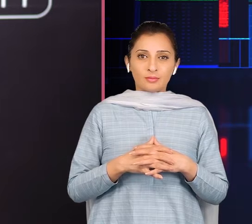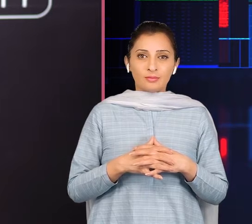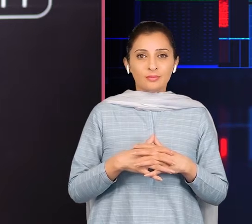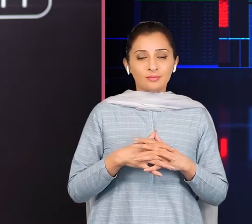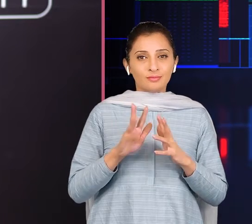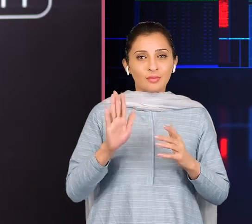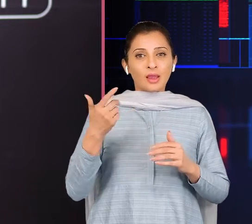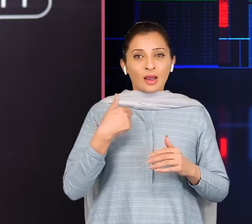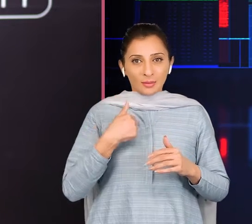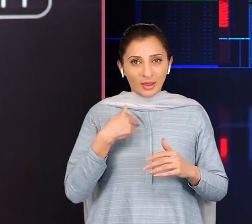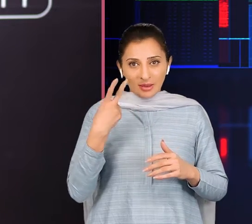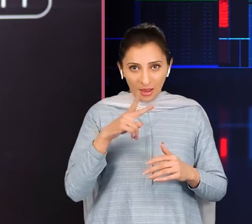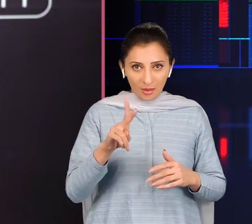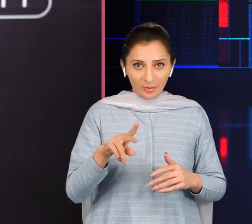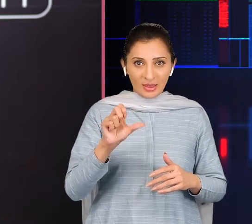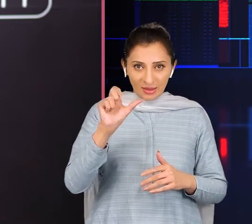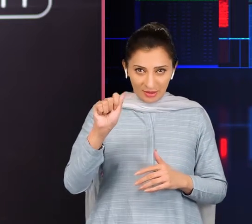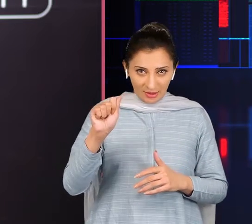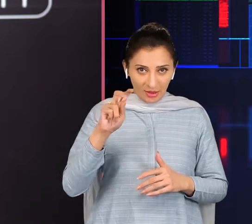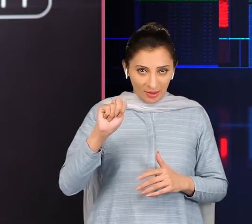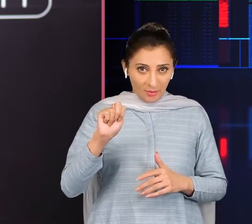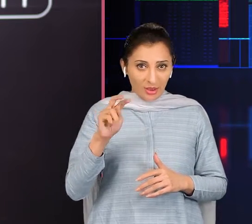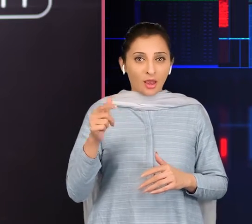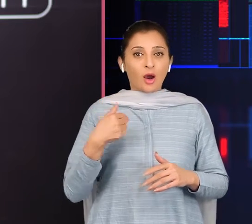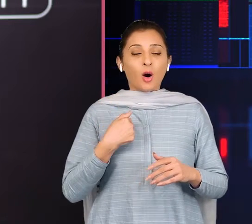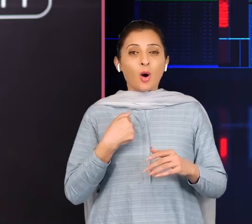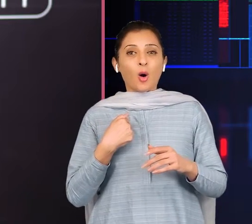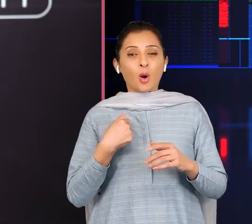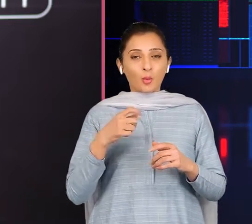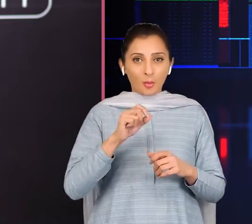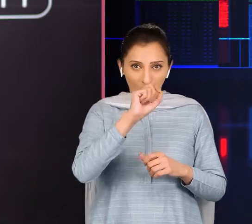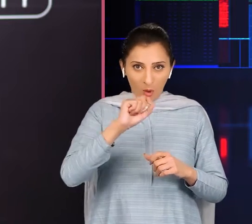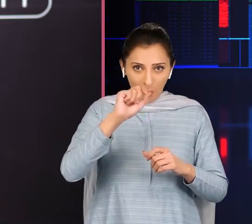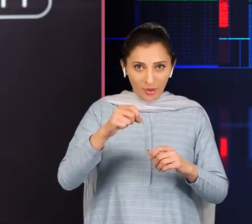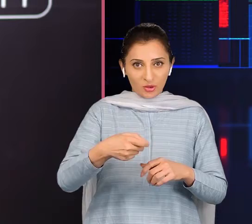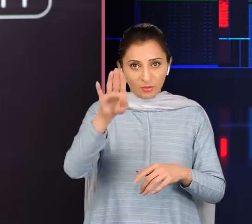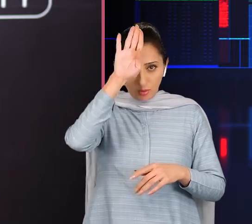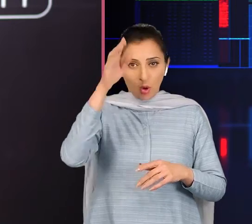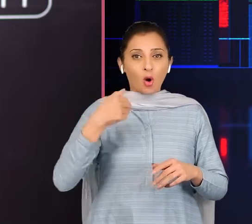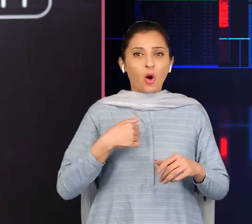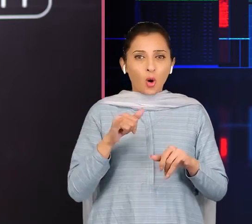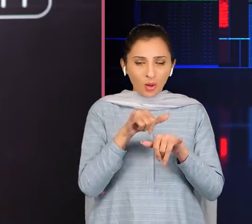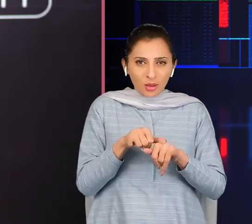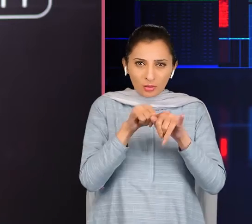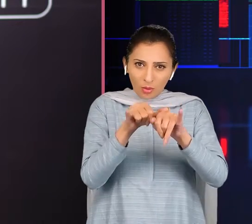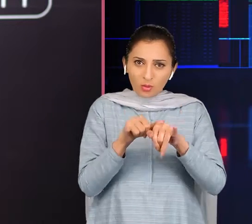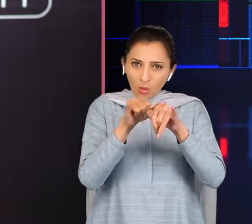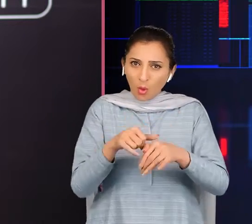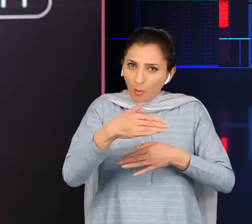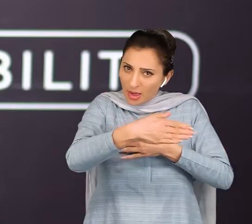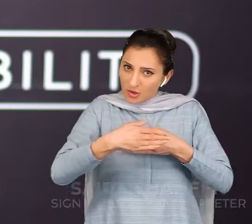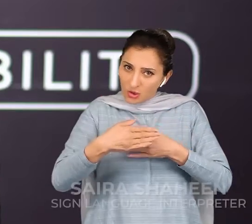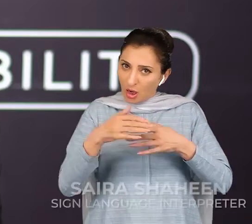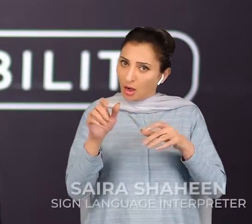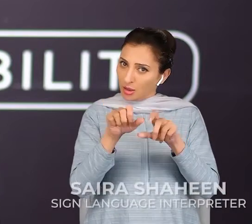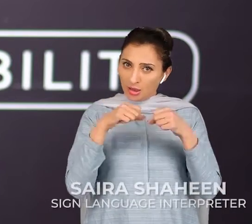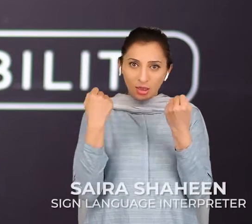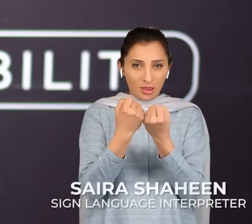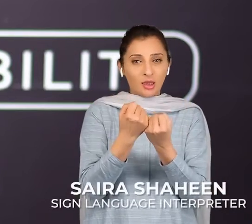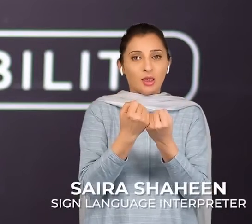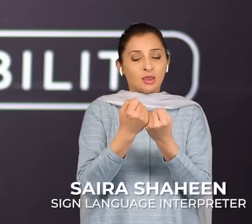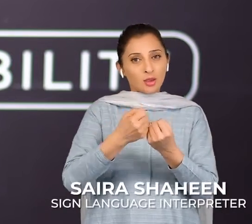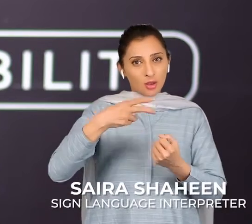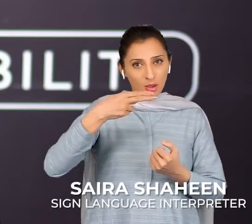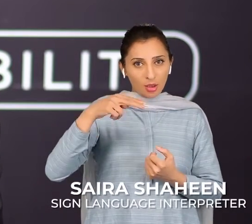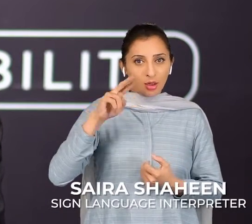My name is Nabeeha. I'm the operations manager at Todd's Welfare Society. It's an animal rescue NGO that's based in Lahore and